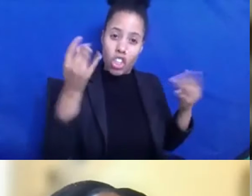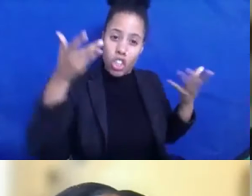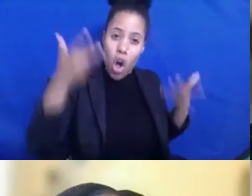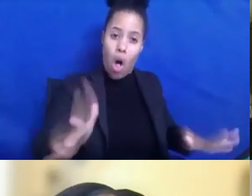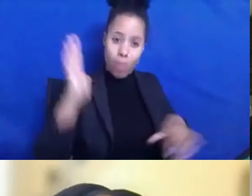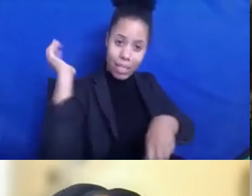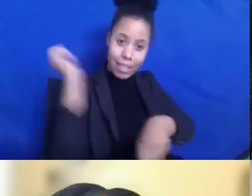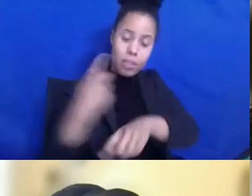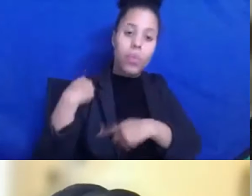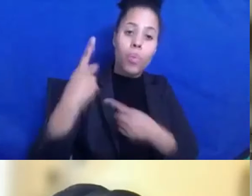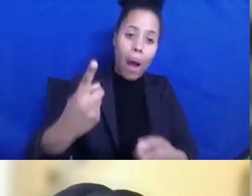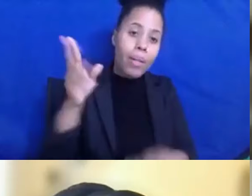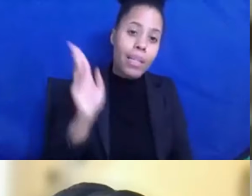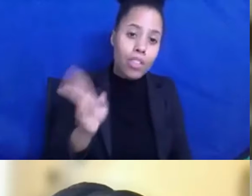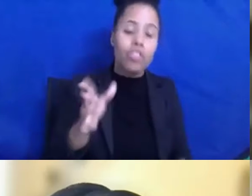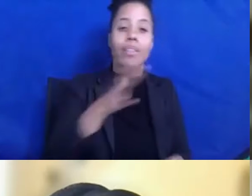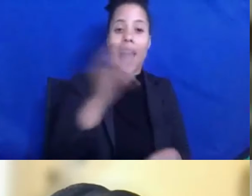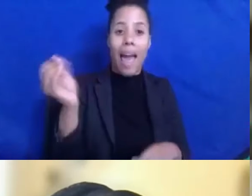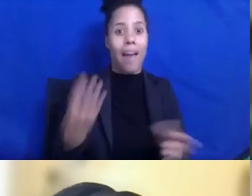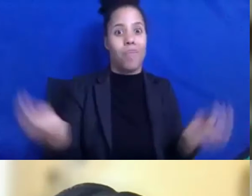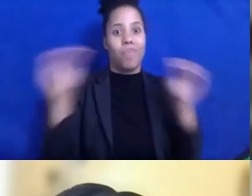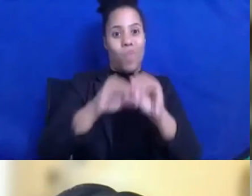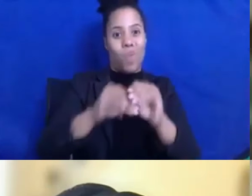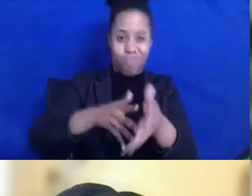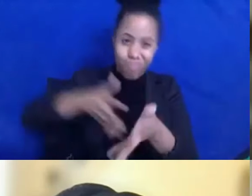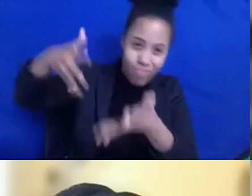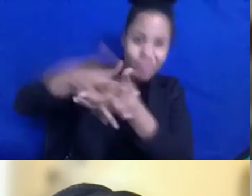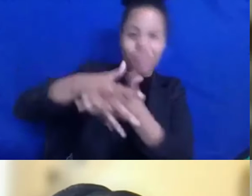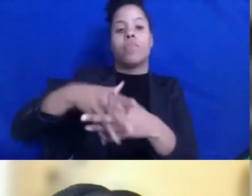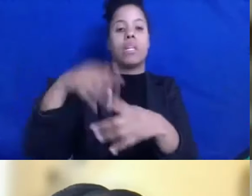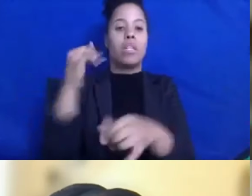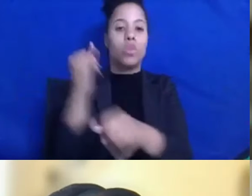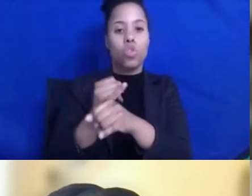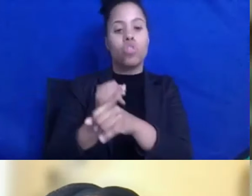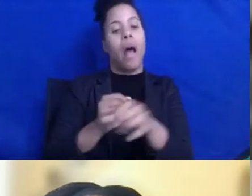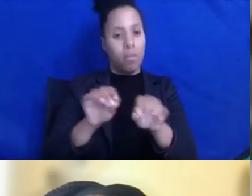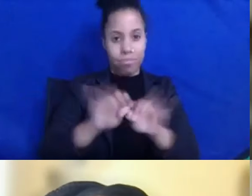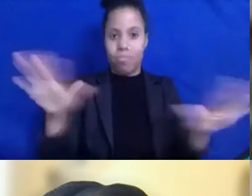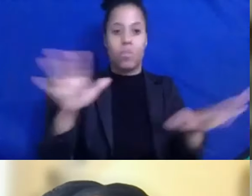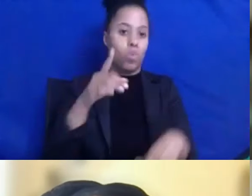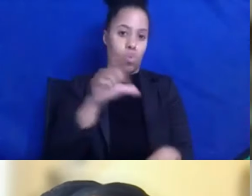been further institutionalized through the creation of law enforcement. So,